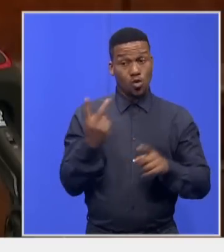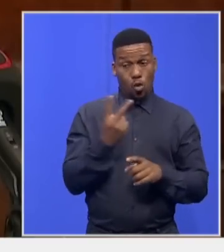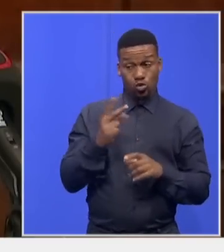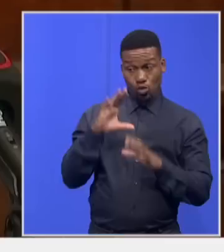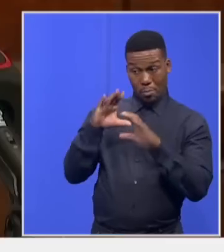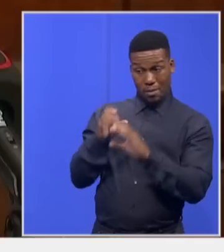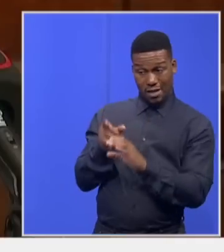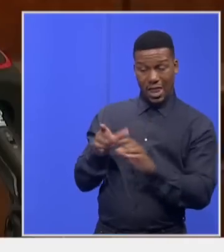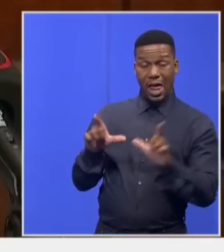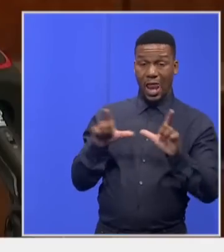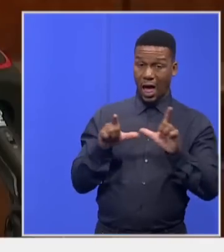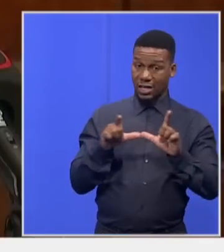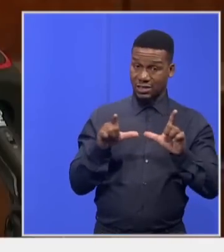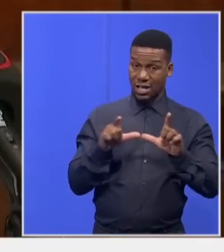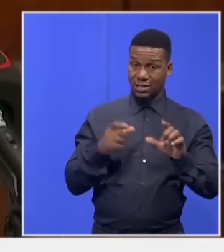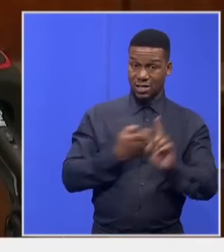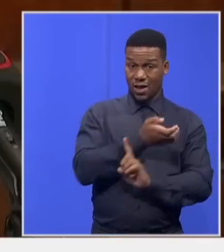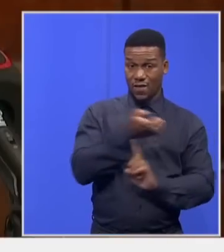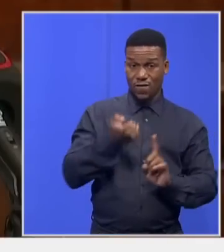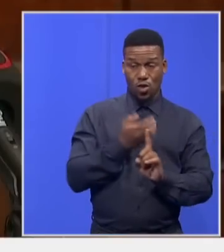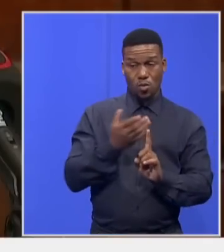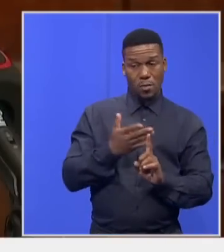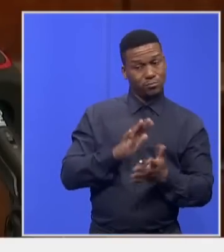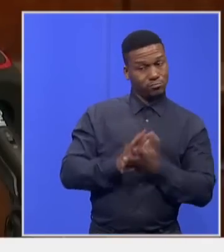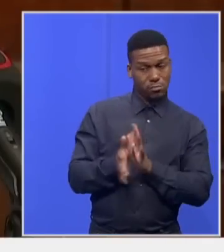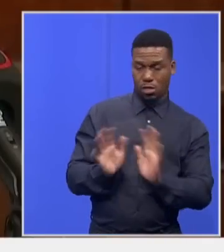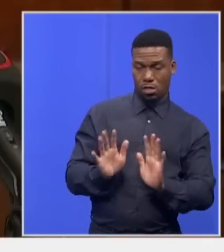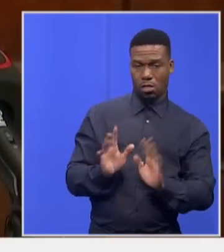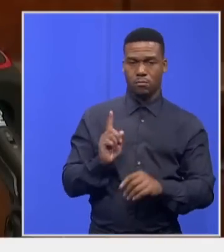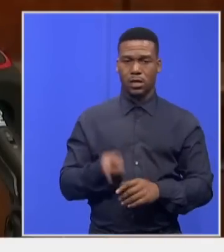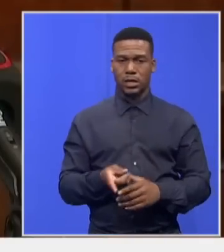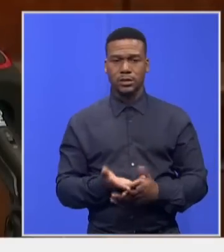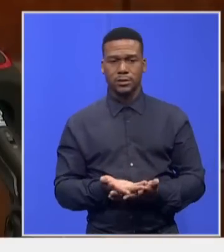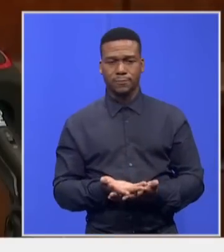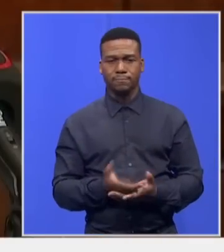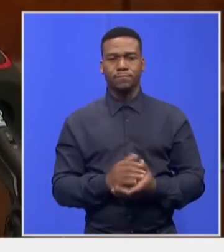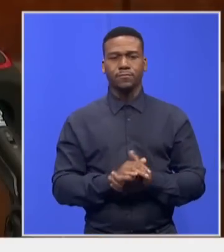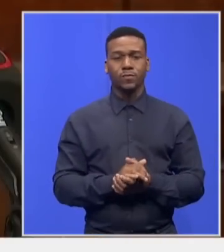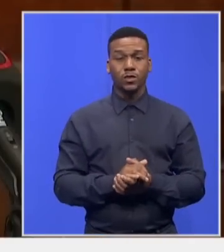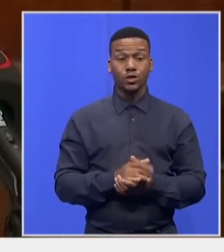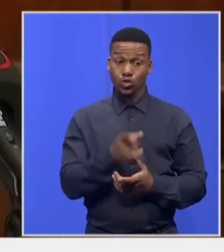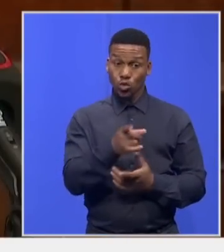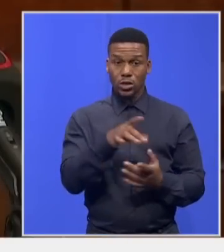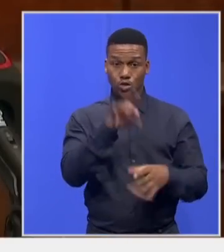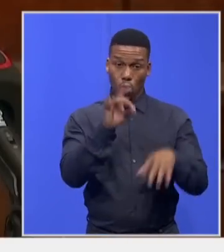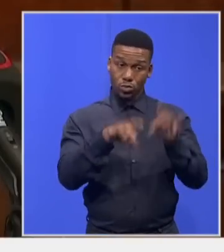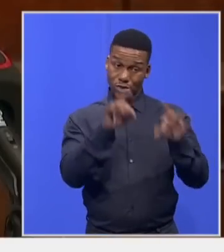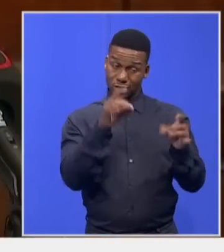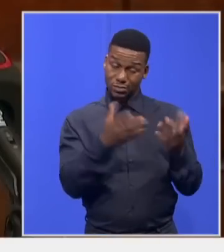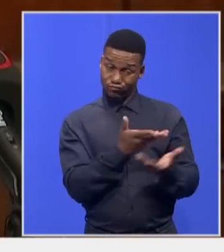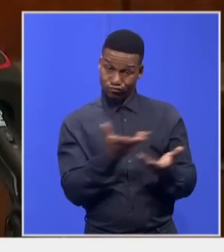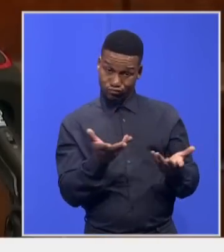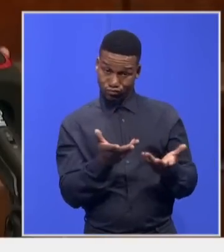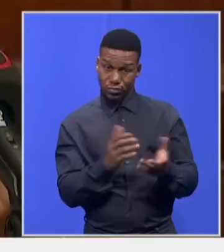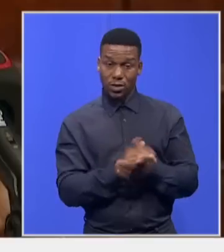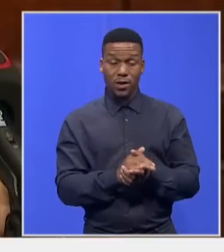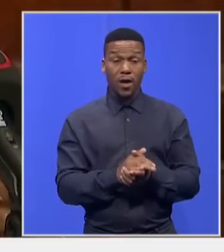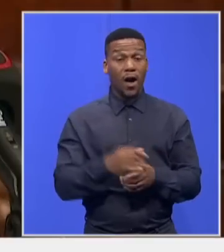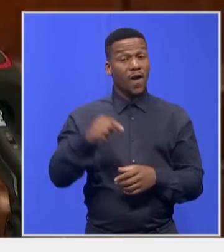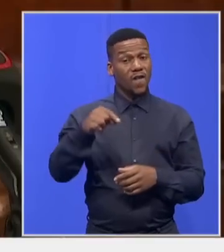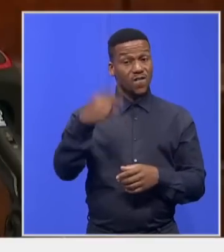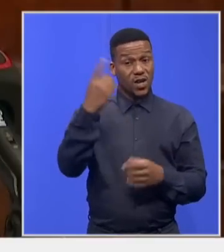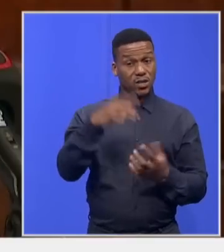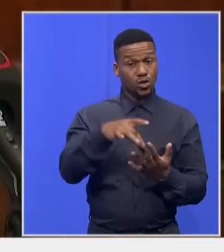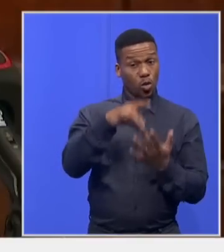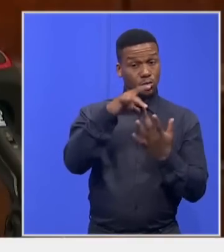requirements from an emissions point of view. So here there are options that can be taken. So the first option is that continue as